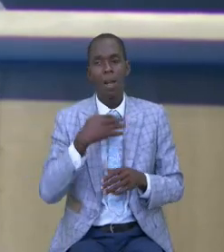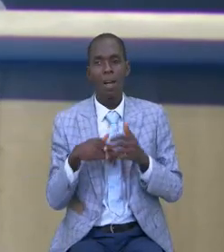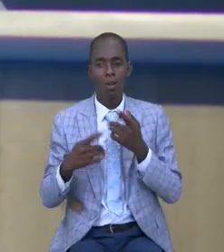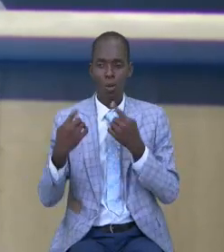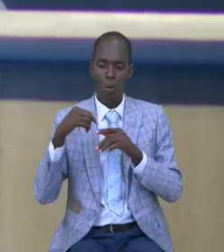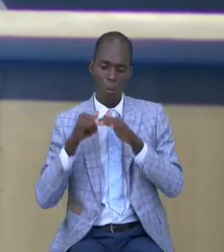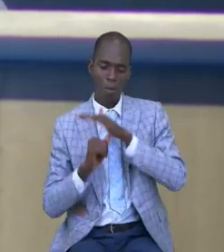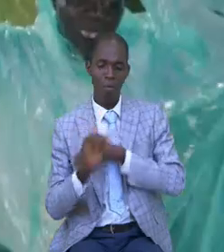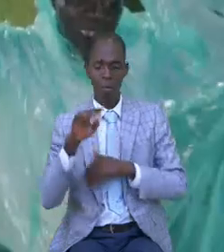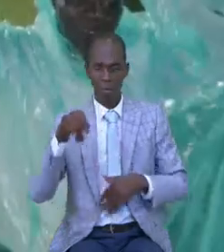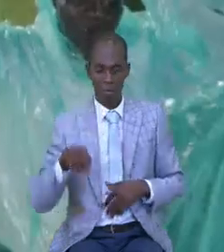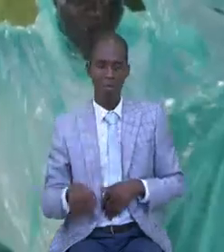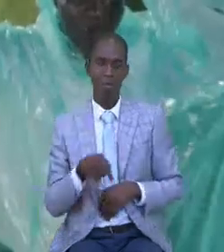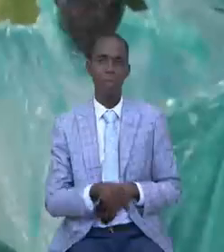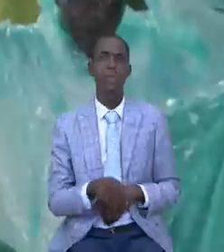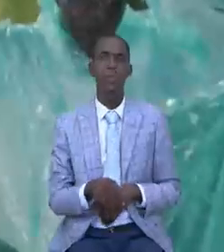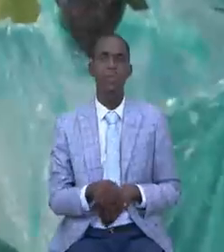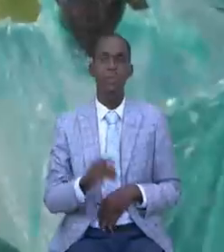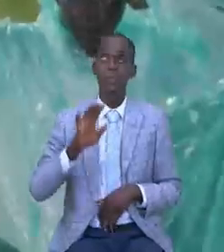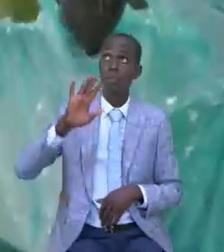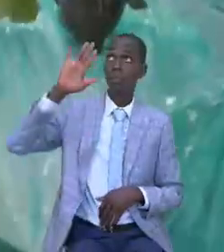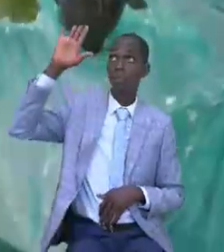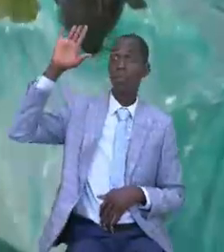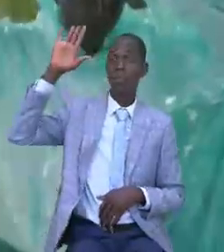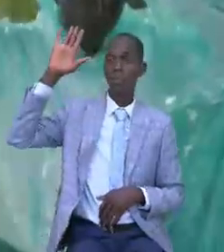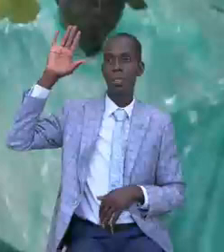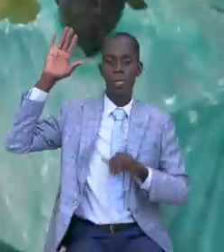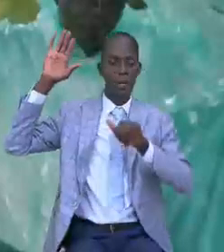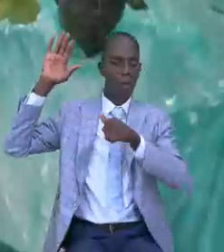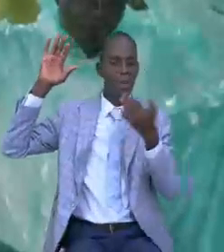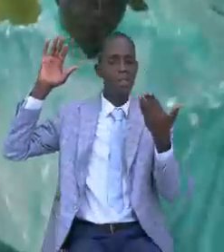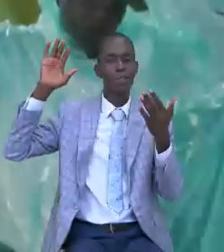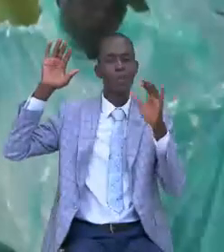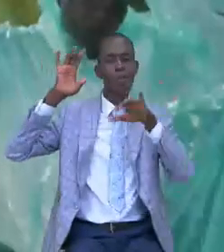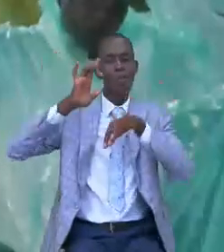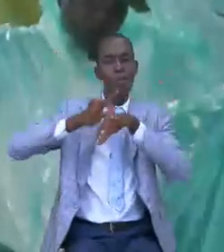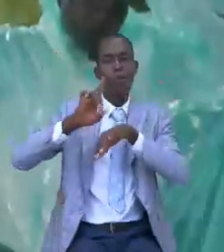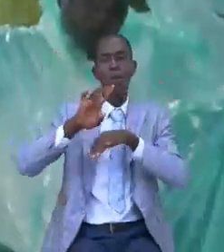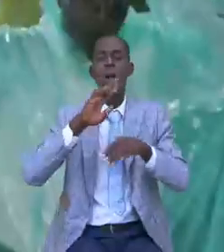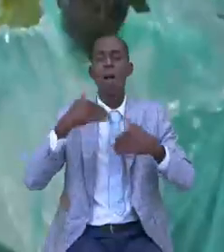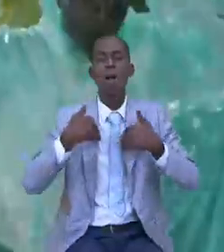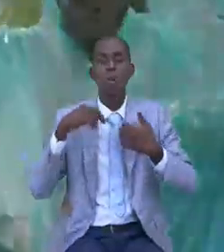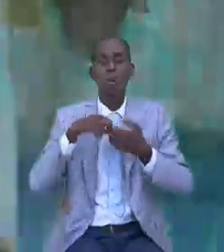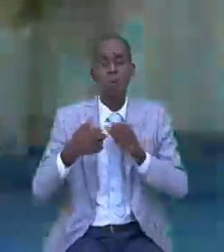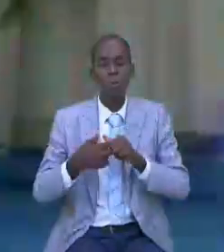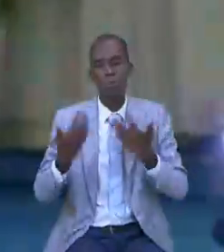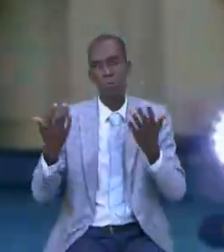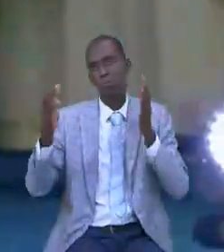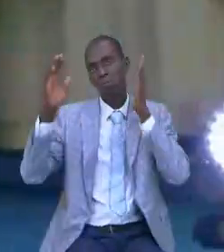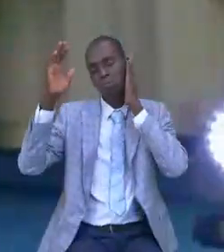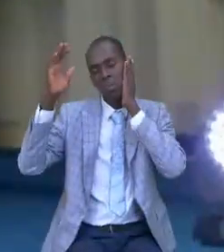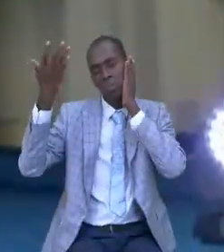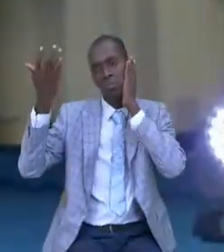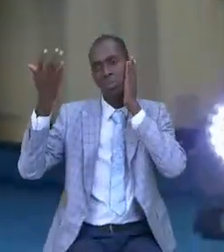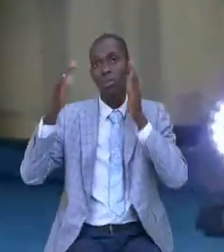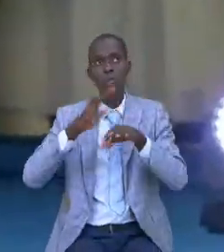your feet. Raise up one hand and lay the other hand where you have the challenge. Don't be an